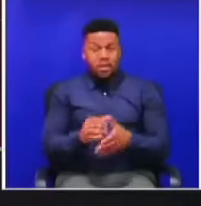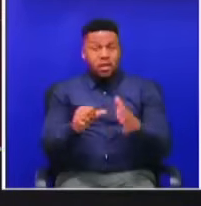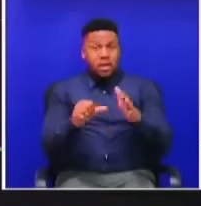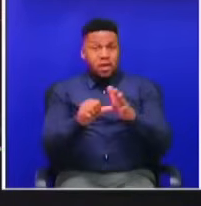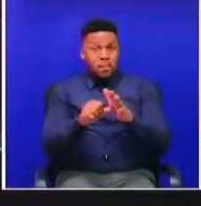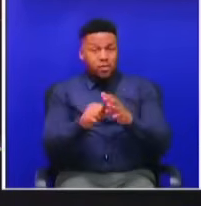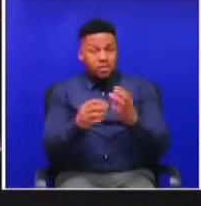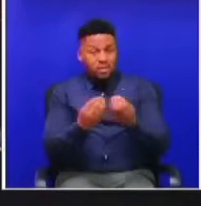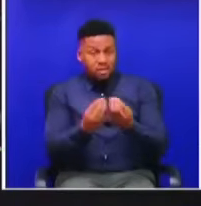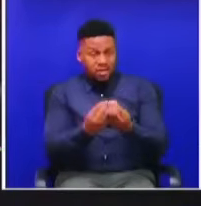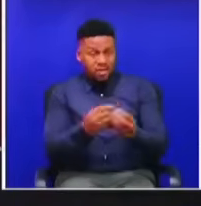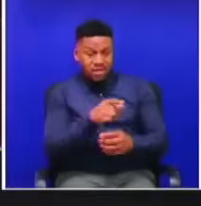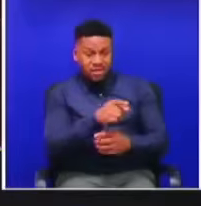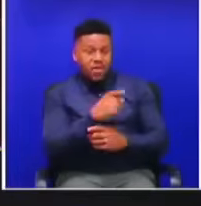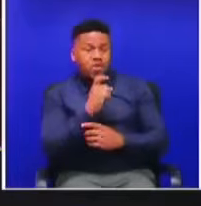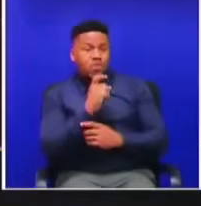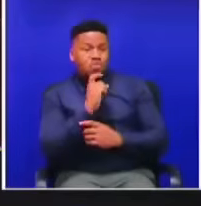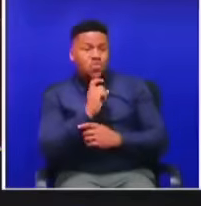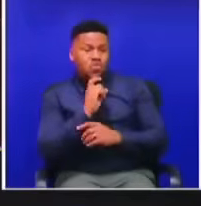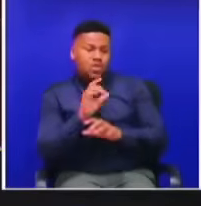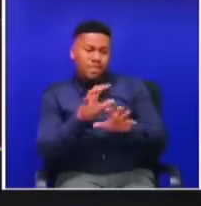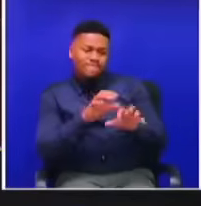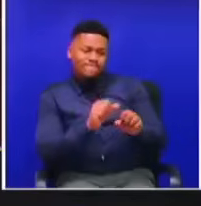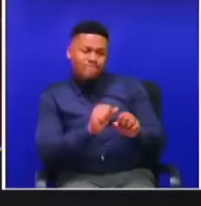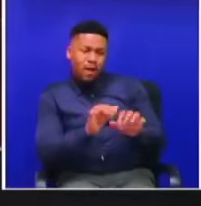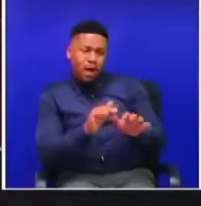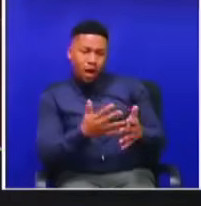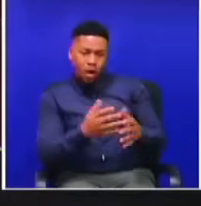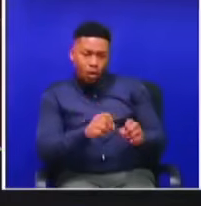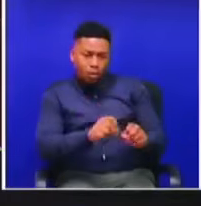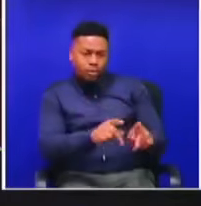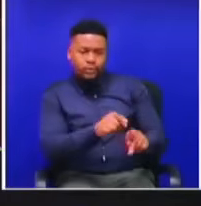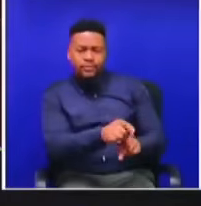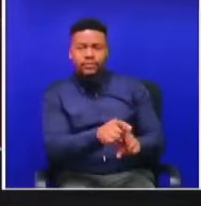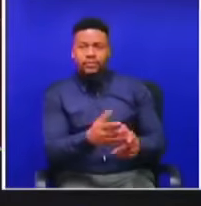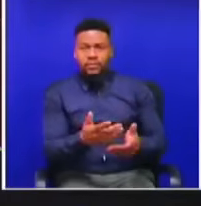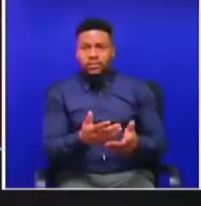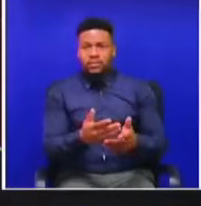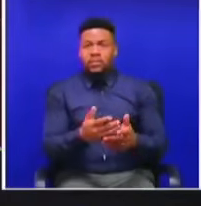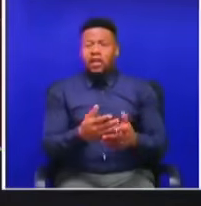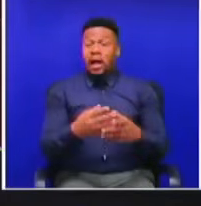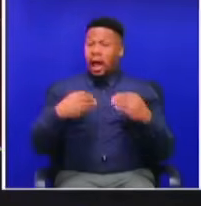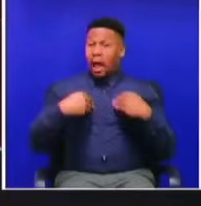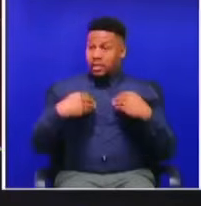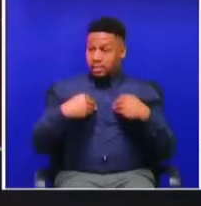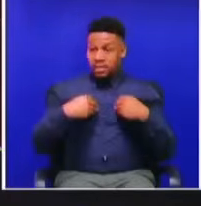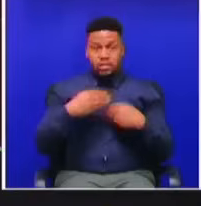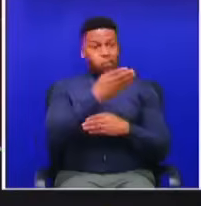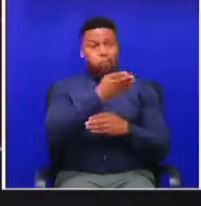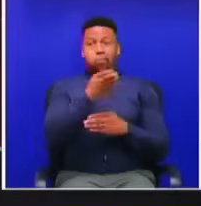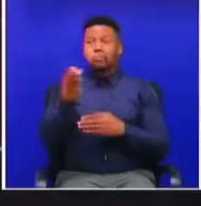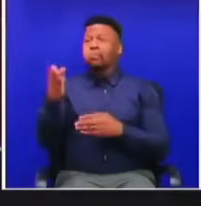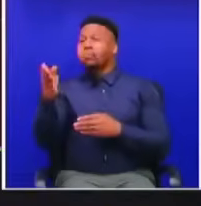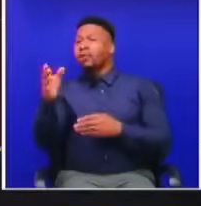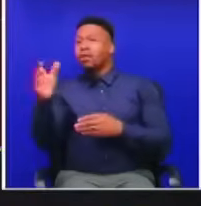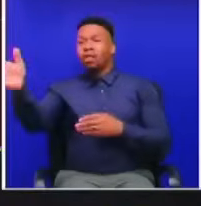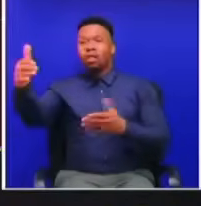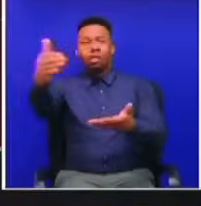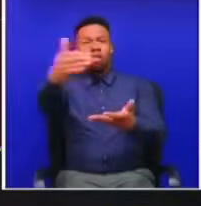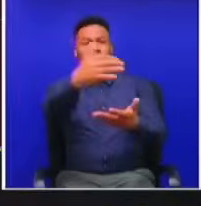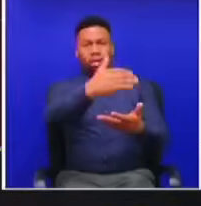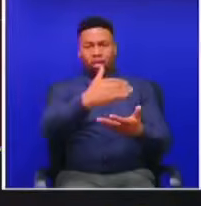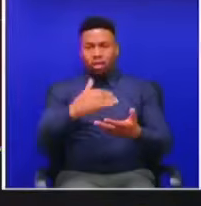current assets that reside elsewhere can be put together and with